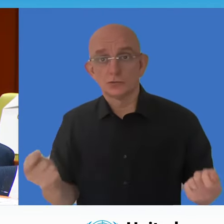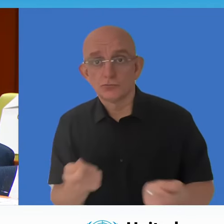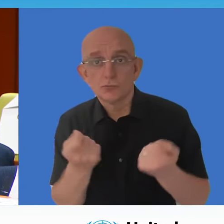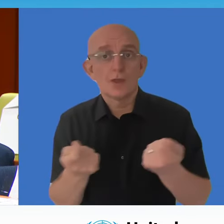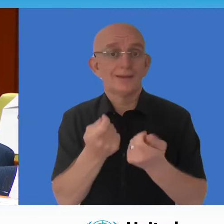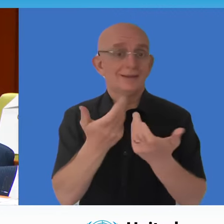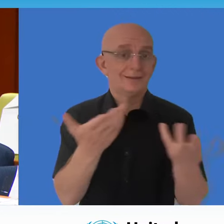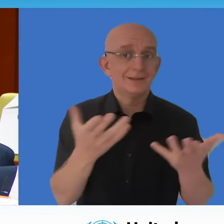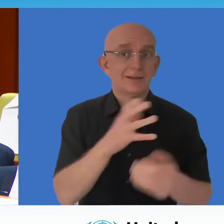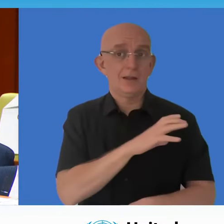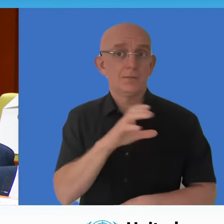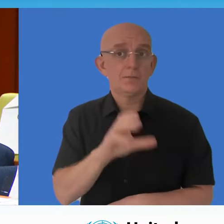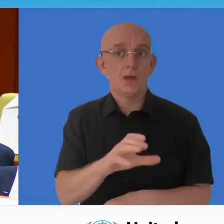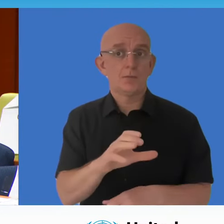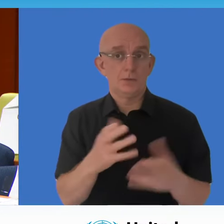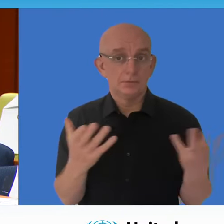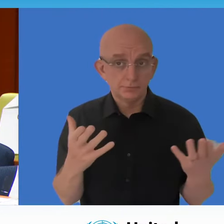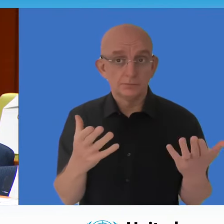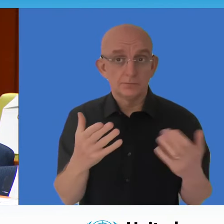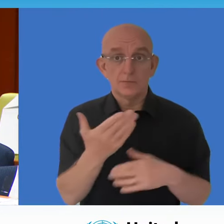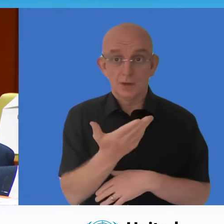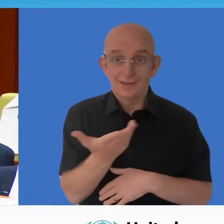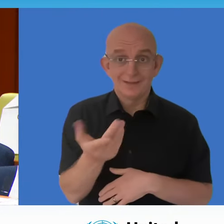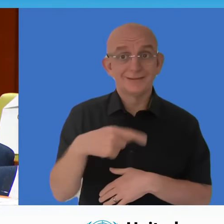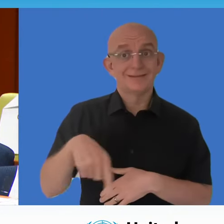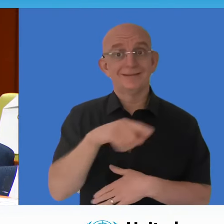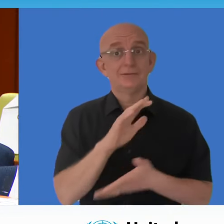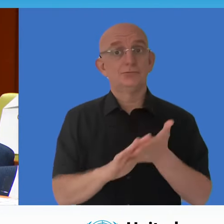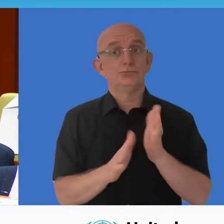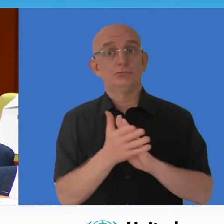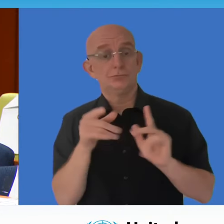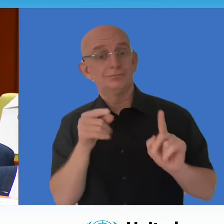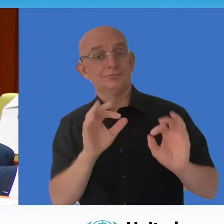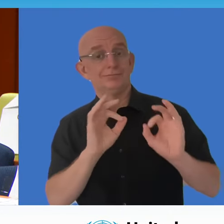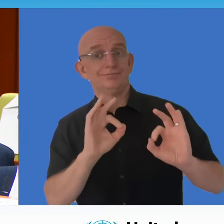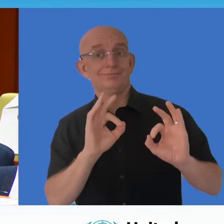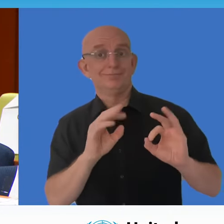not only are we ensuring the prosperous future for youth,